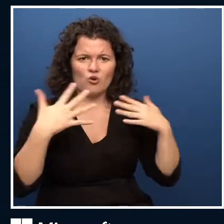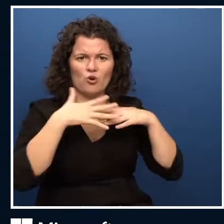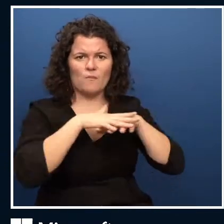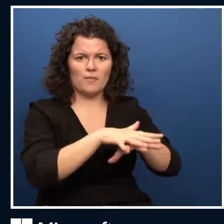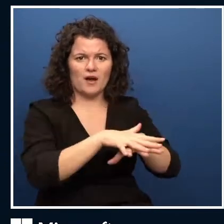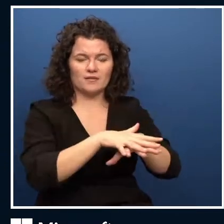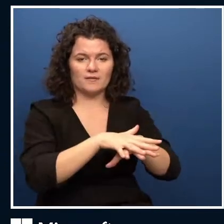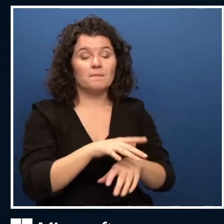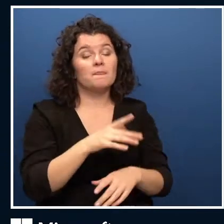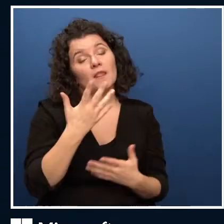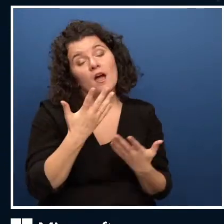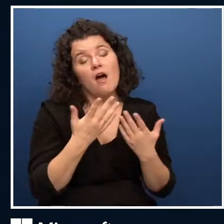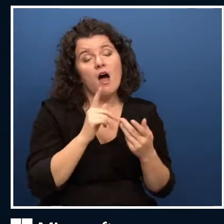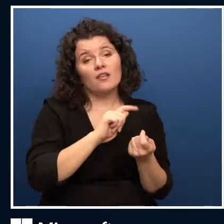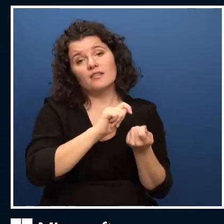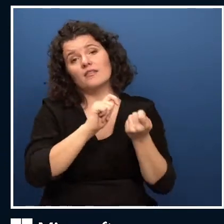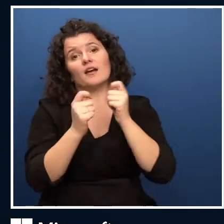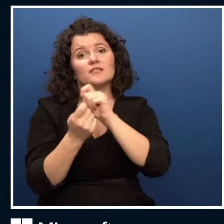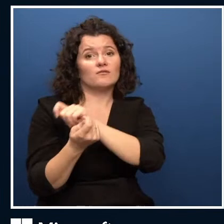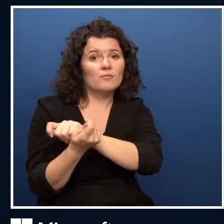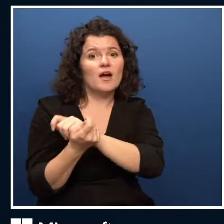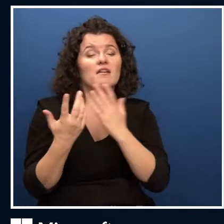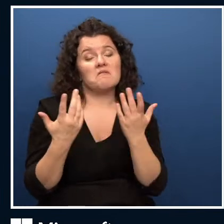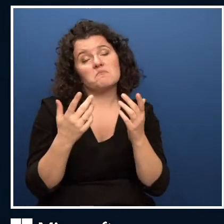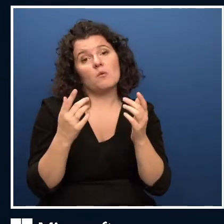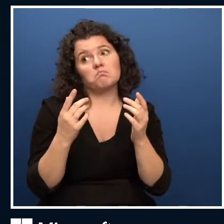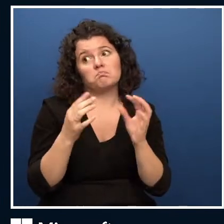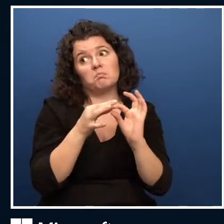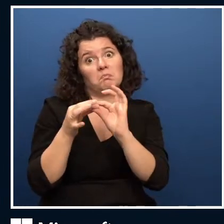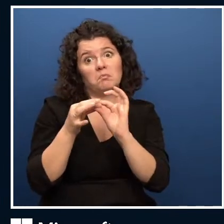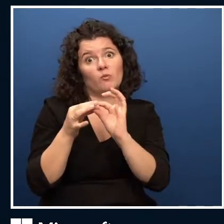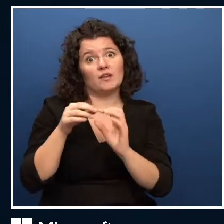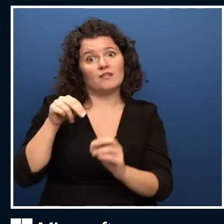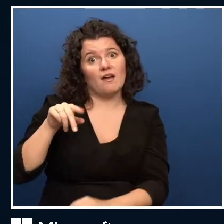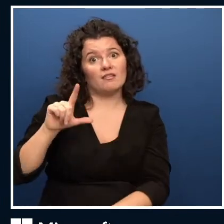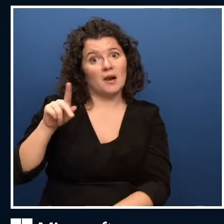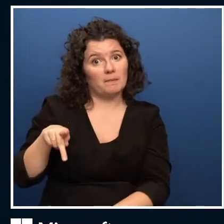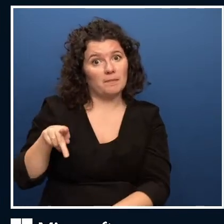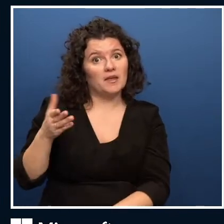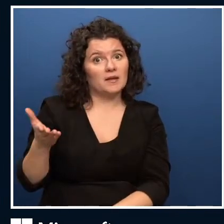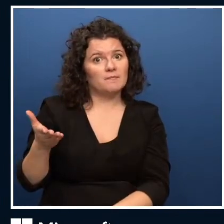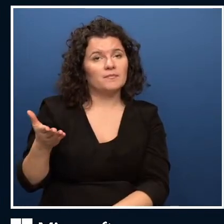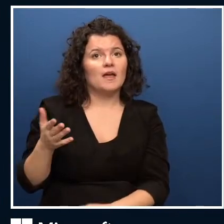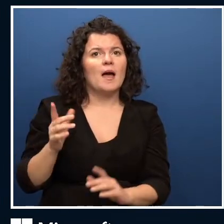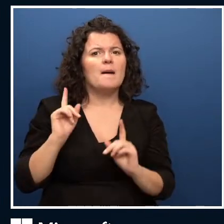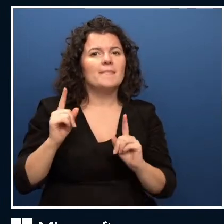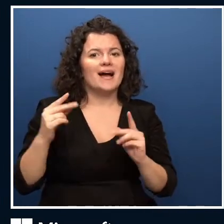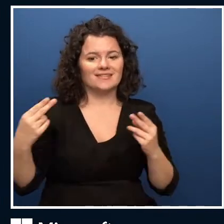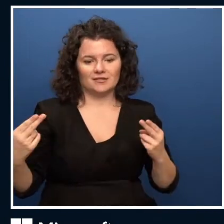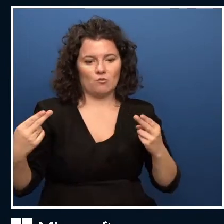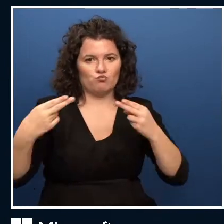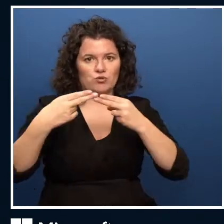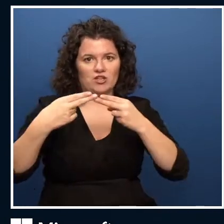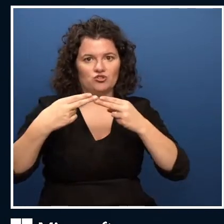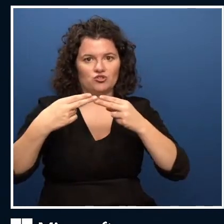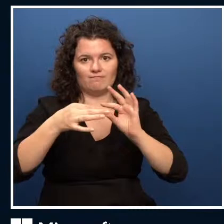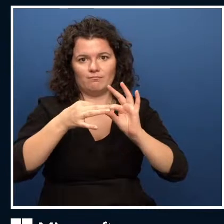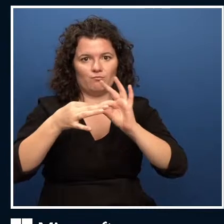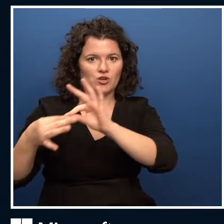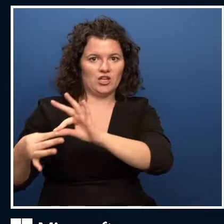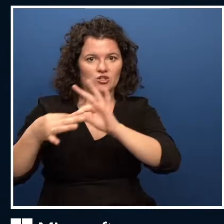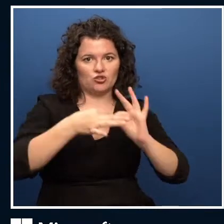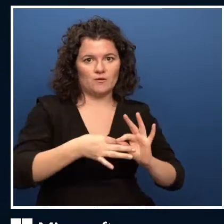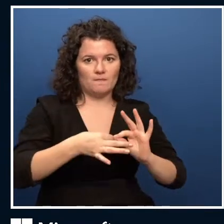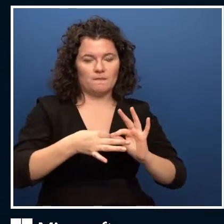some convolutional neural networks. You should just create some bridge between features of convolutional